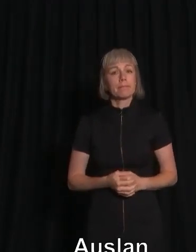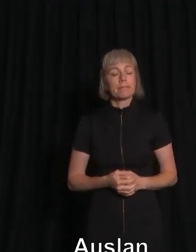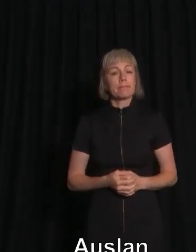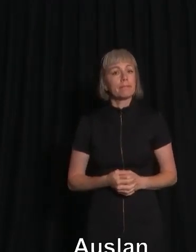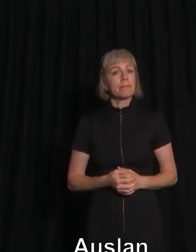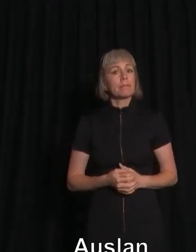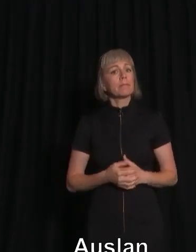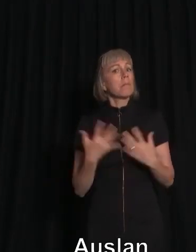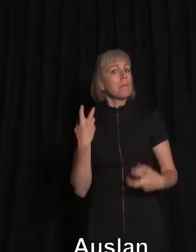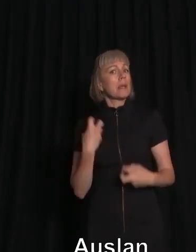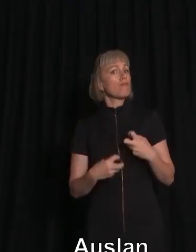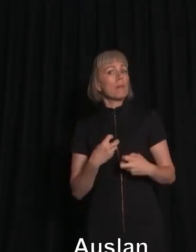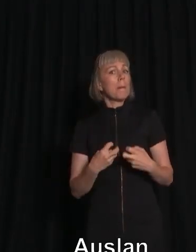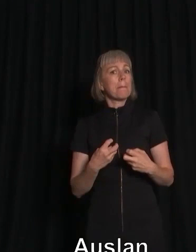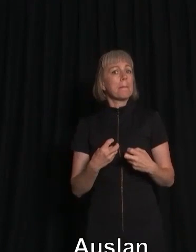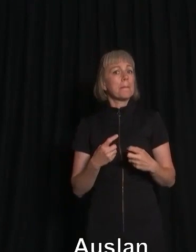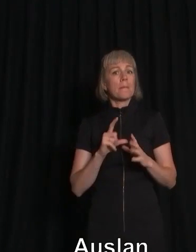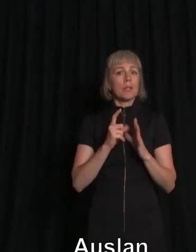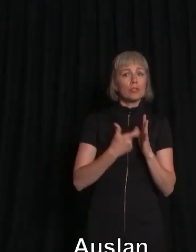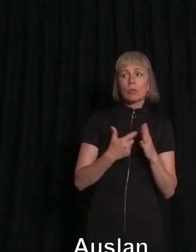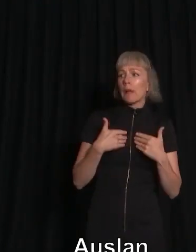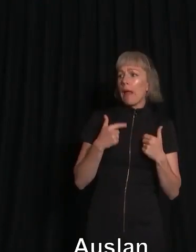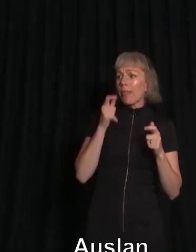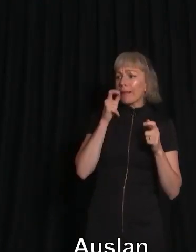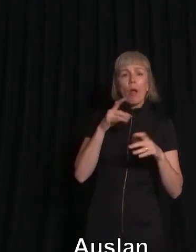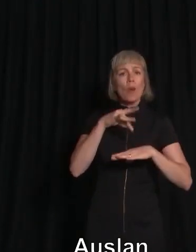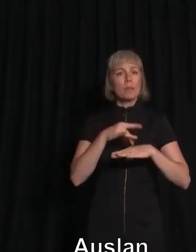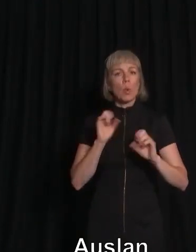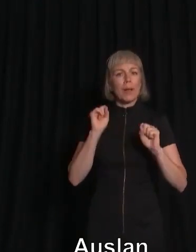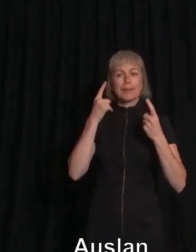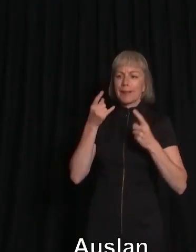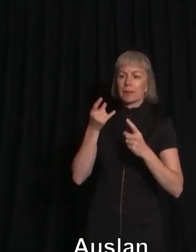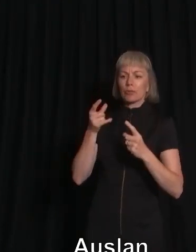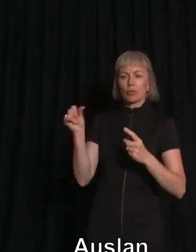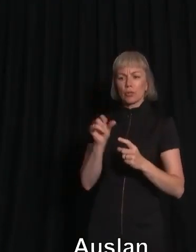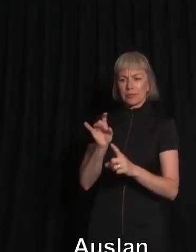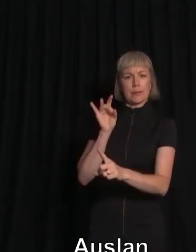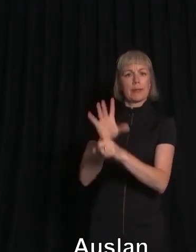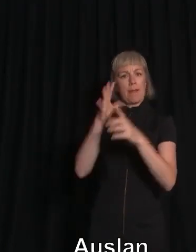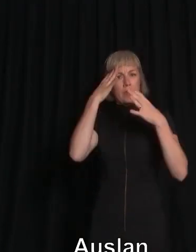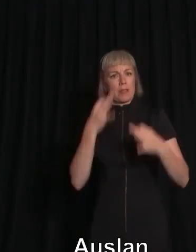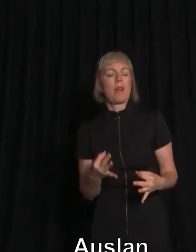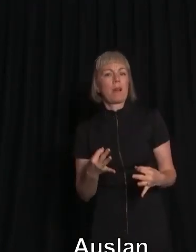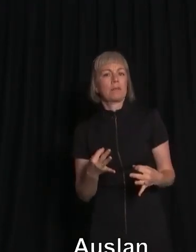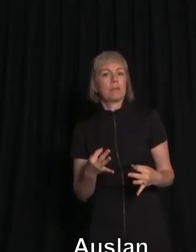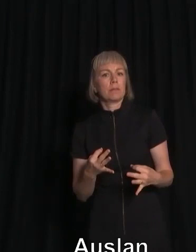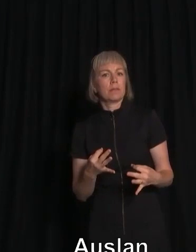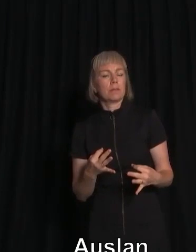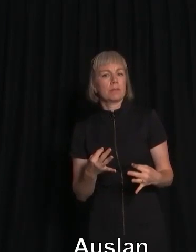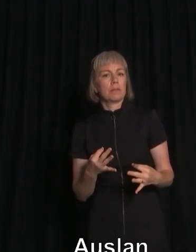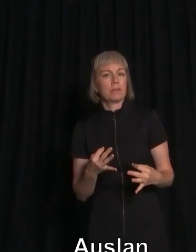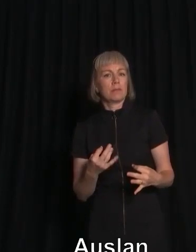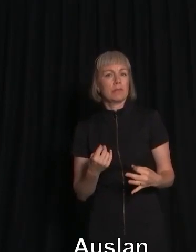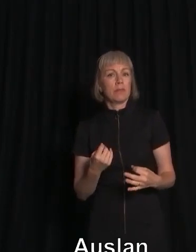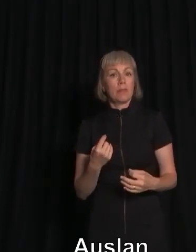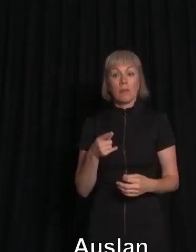inability to understand the concept of self-determination, basically, right? It's still a thinking that, in order to be trans, someone